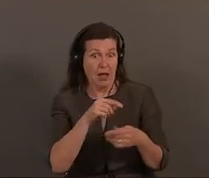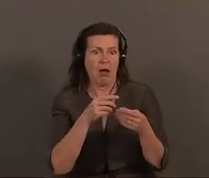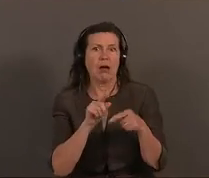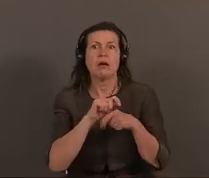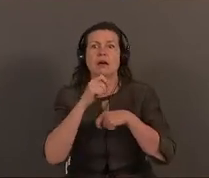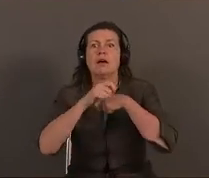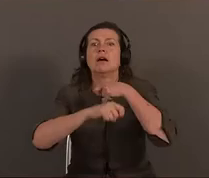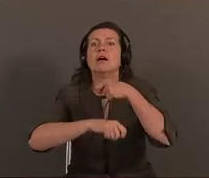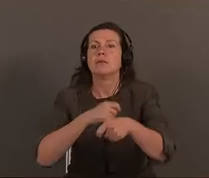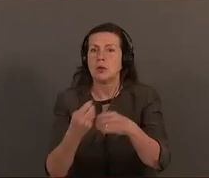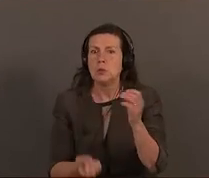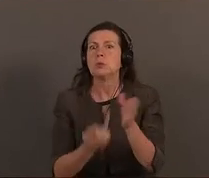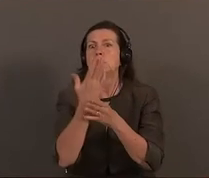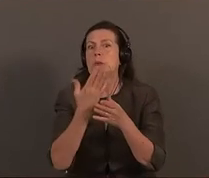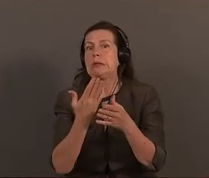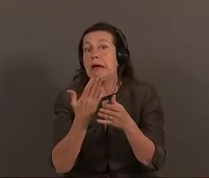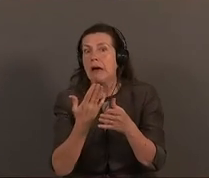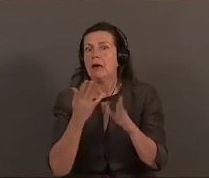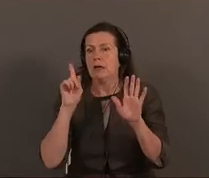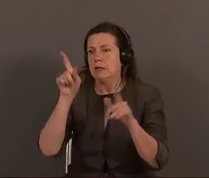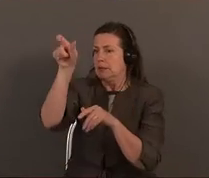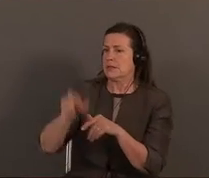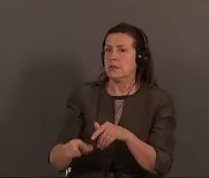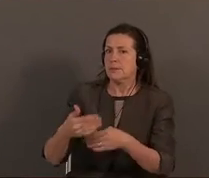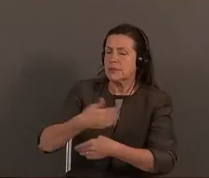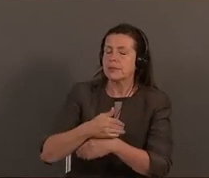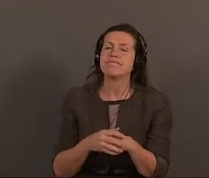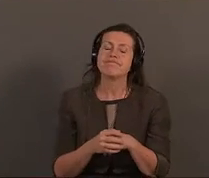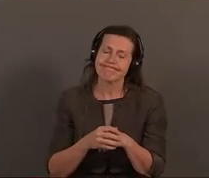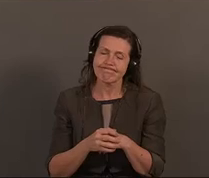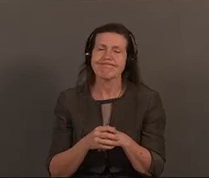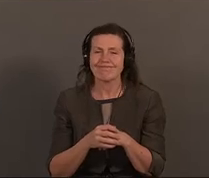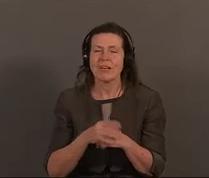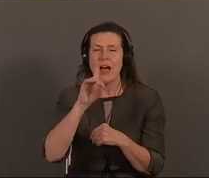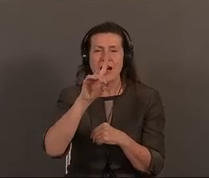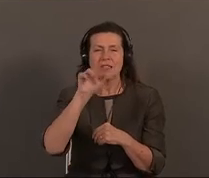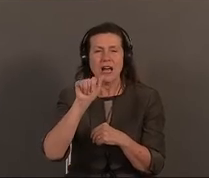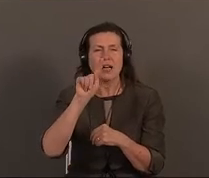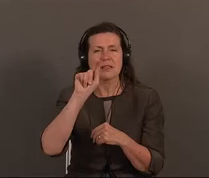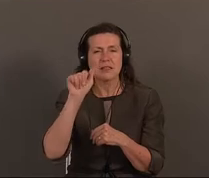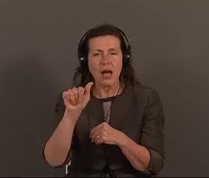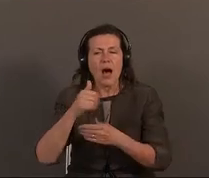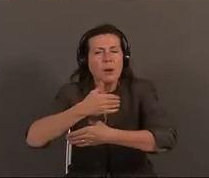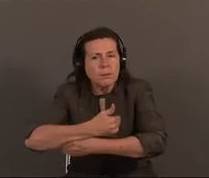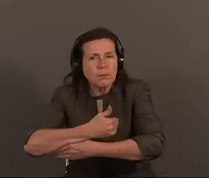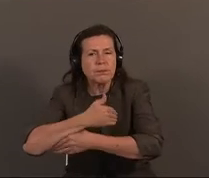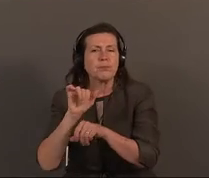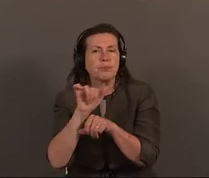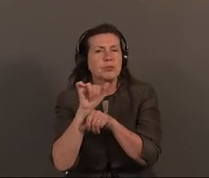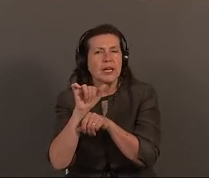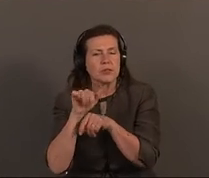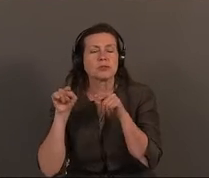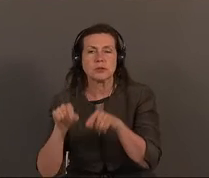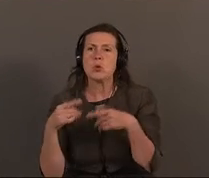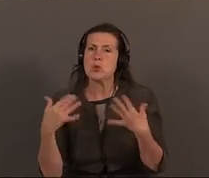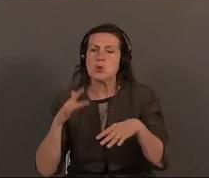a citizen's protection? Well, data protection is always a very sensitive topic.